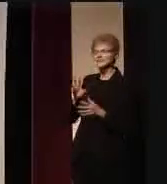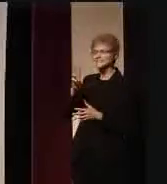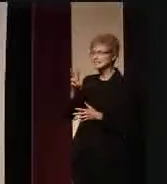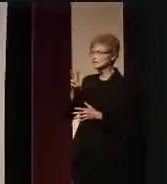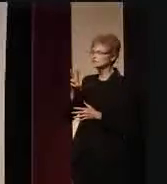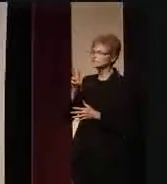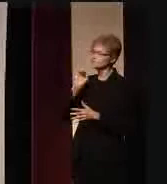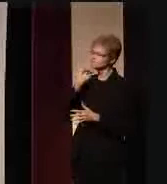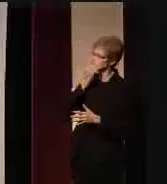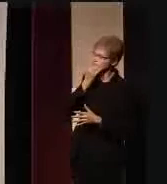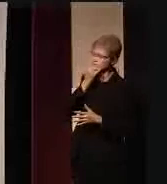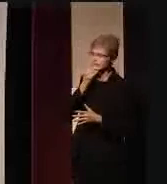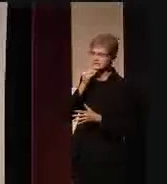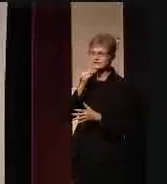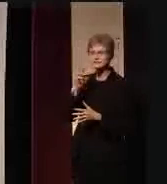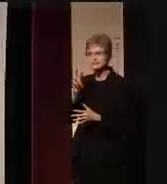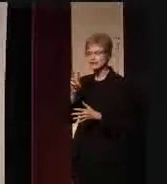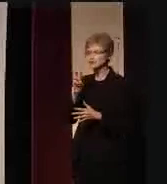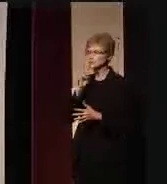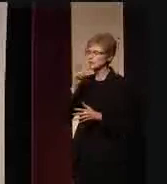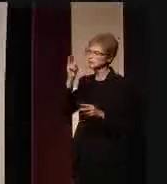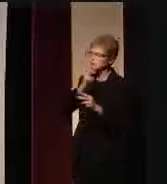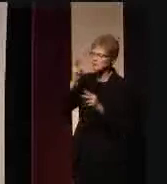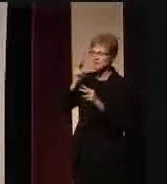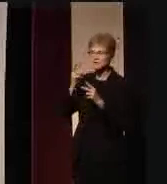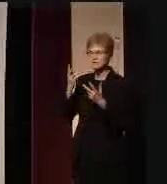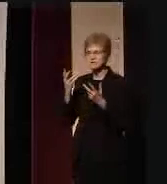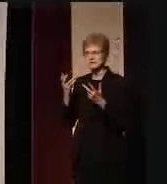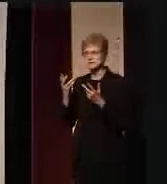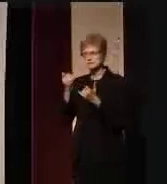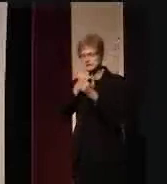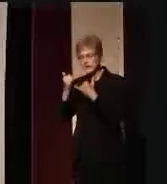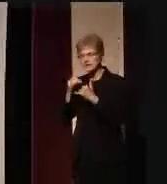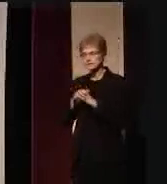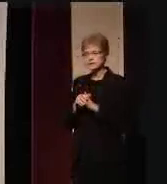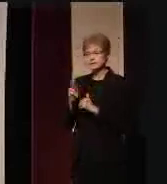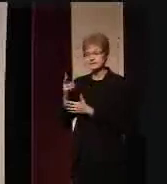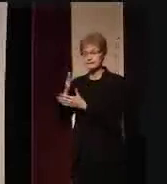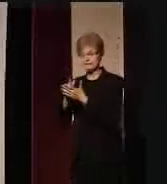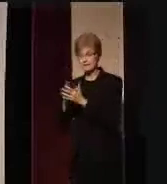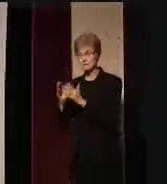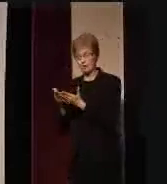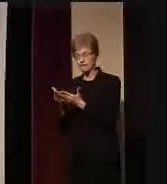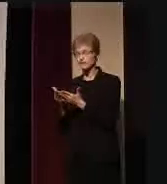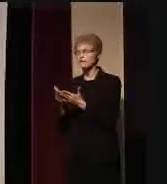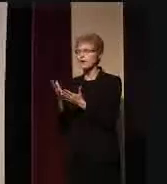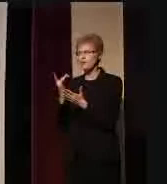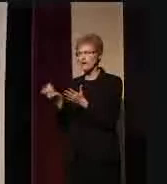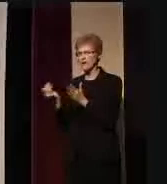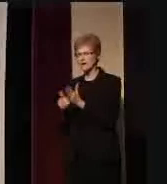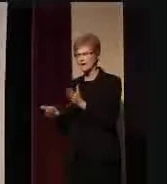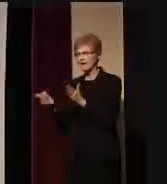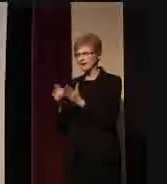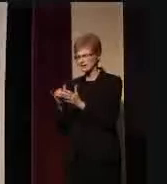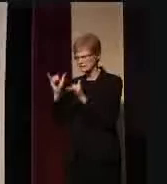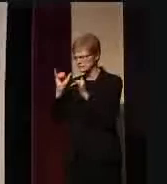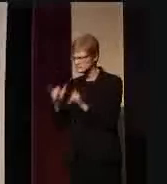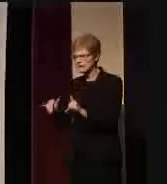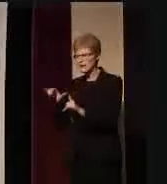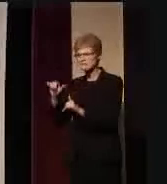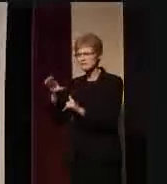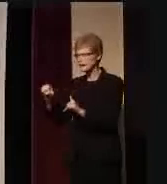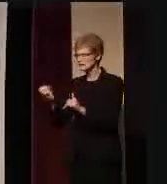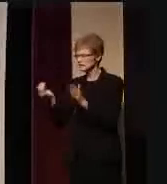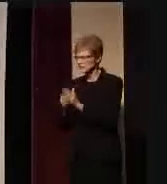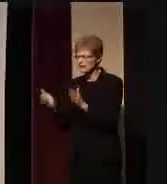of them. The second half is why we continue to repeat it. Why we see these cases over and over